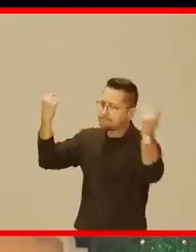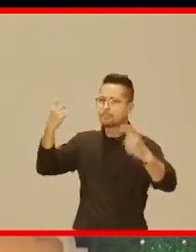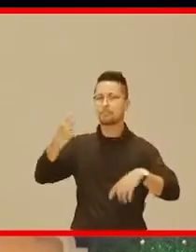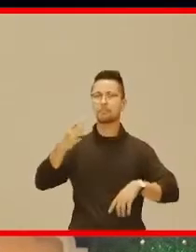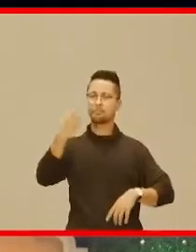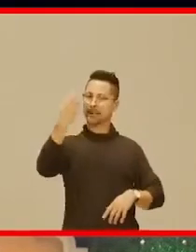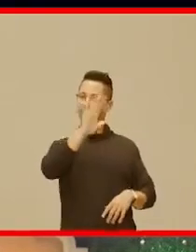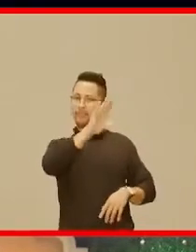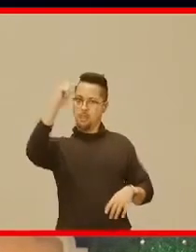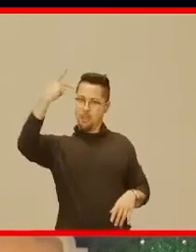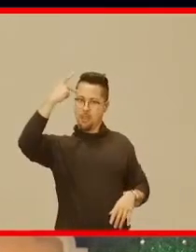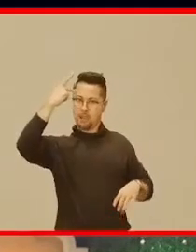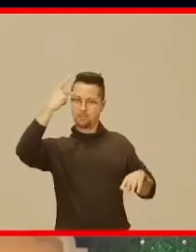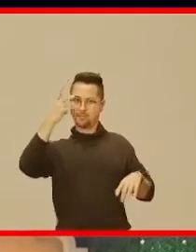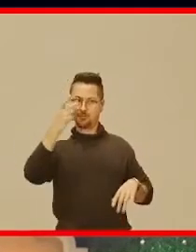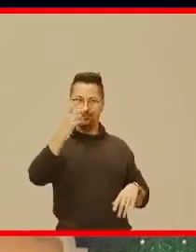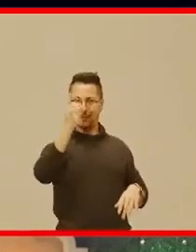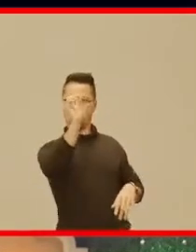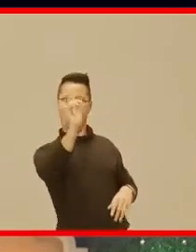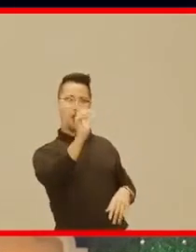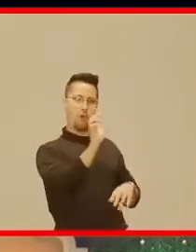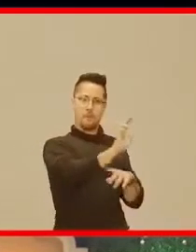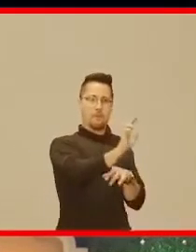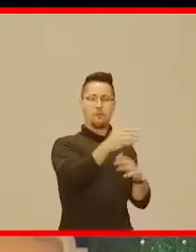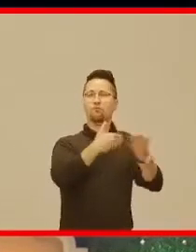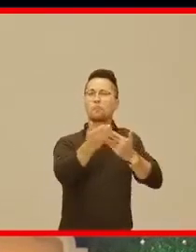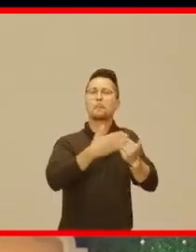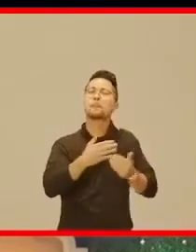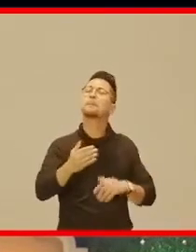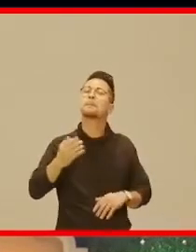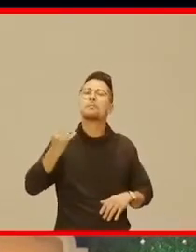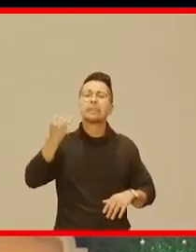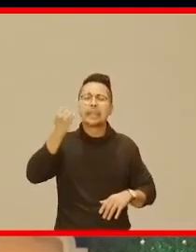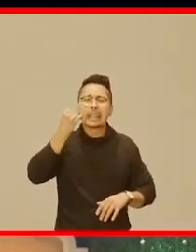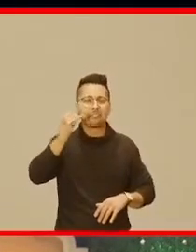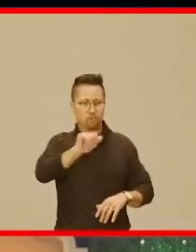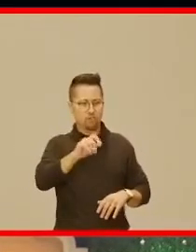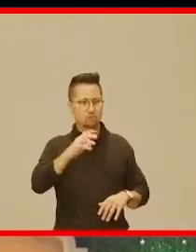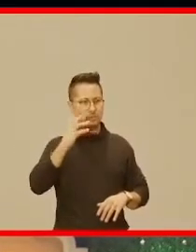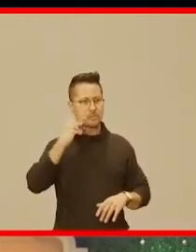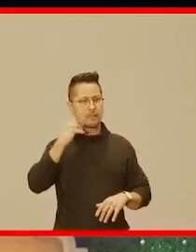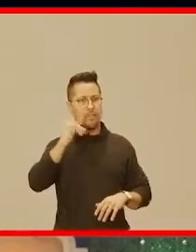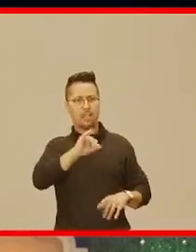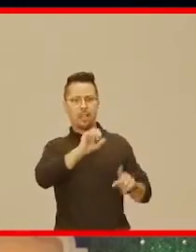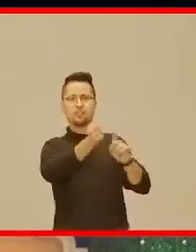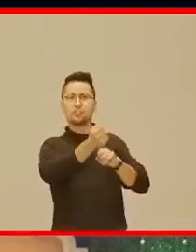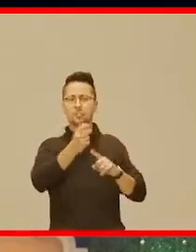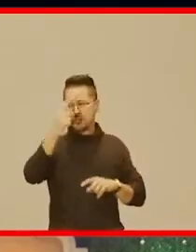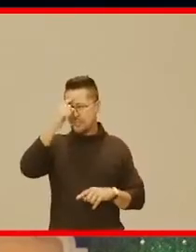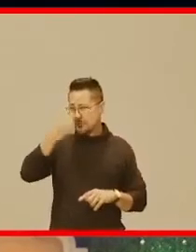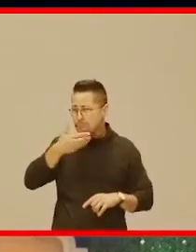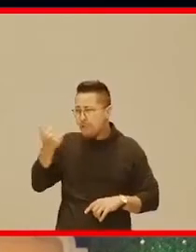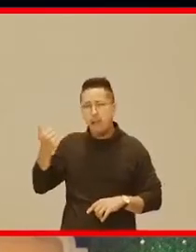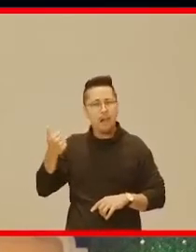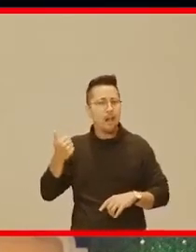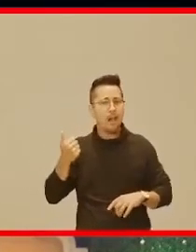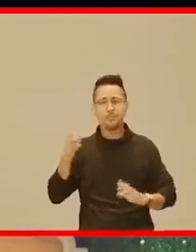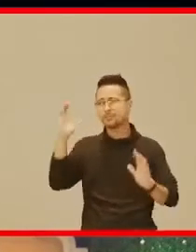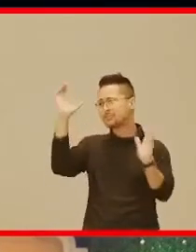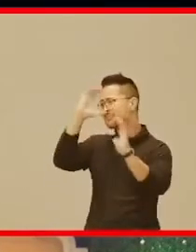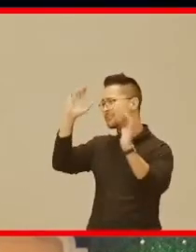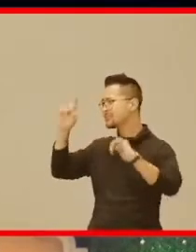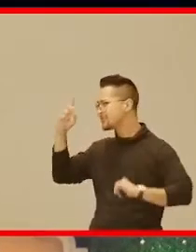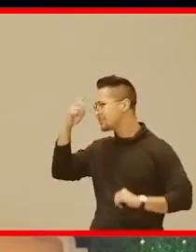reasons. So if you're in that kind of dynamic, are you better off trying to find somebody who is on the